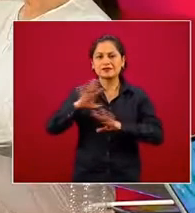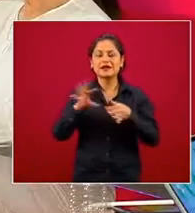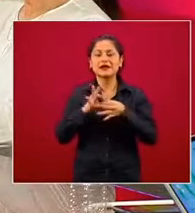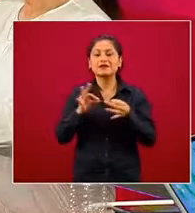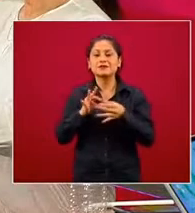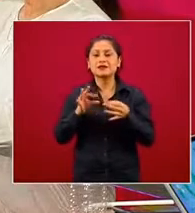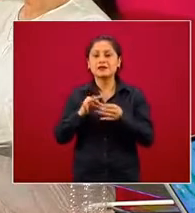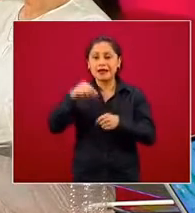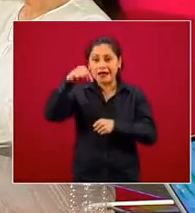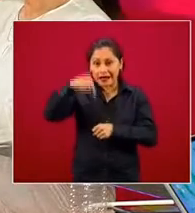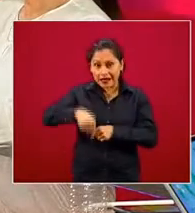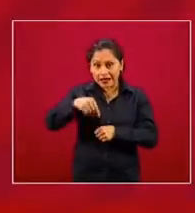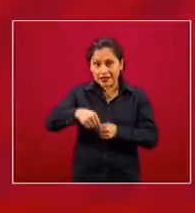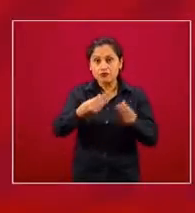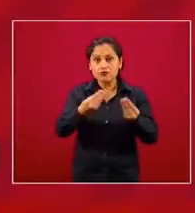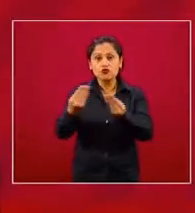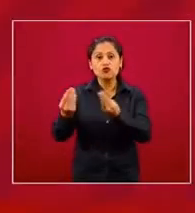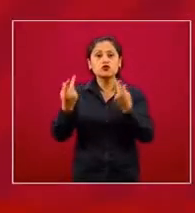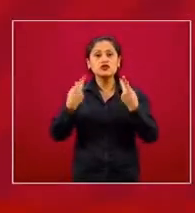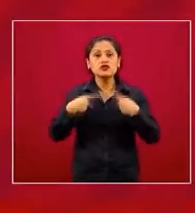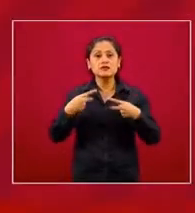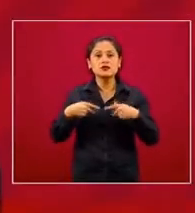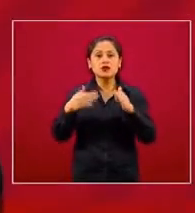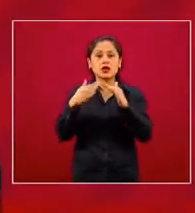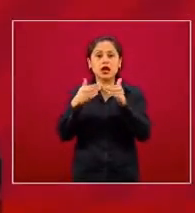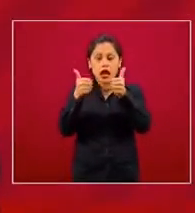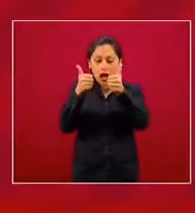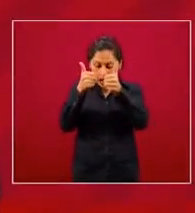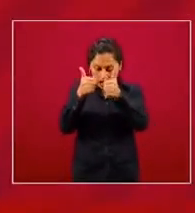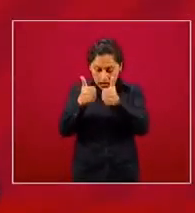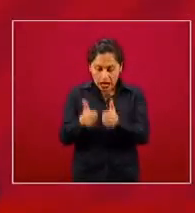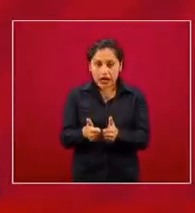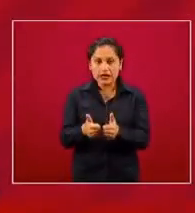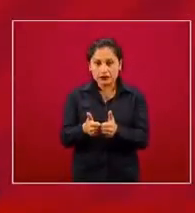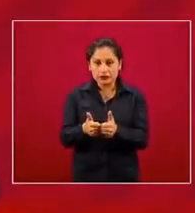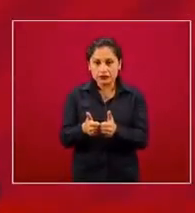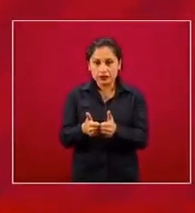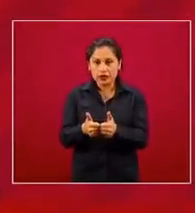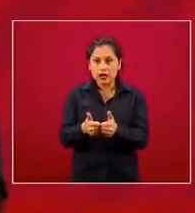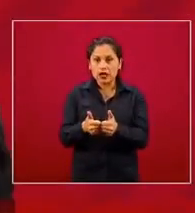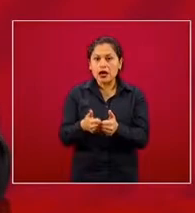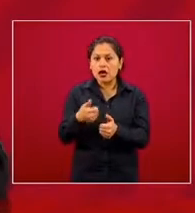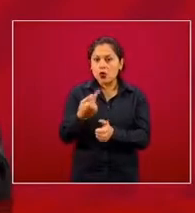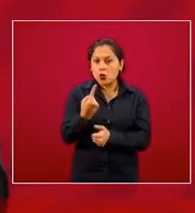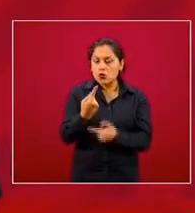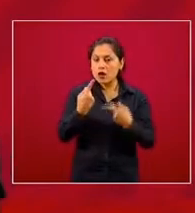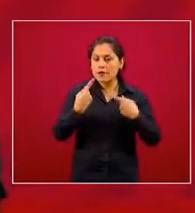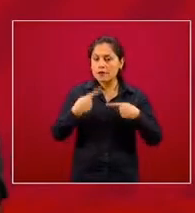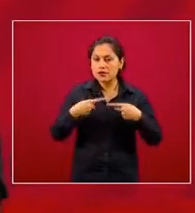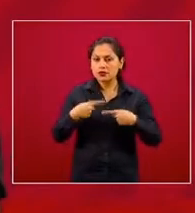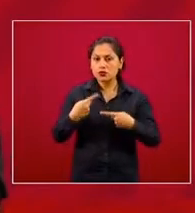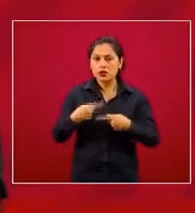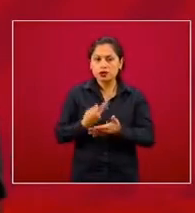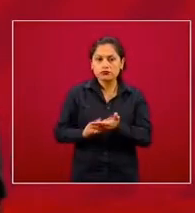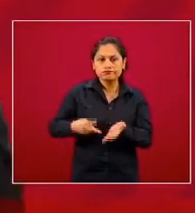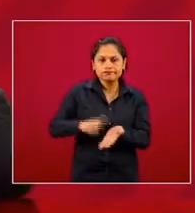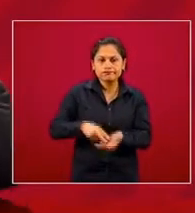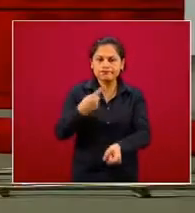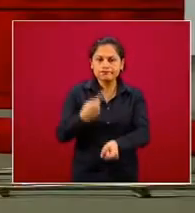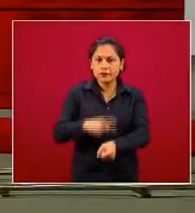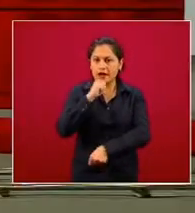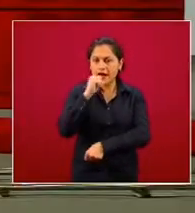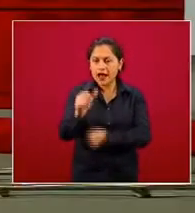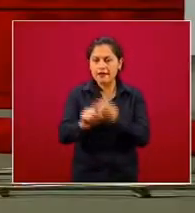you stay at home, that if you are not a person with any risk factor, your age, your pregnancy state, please